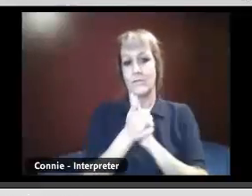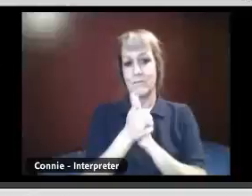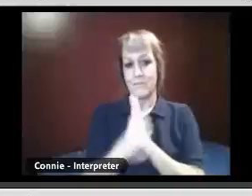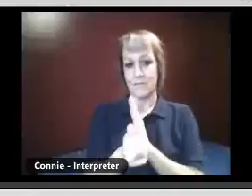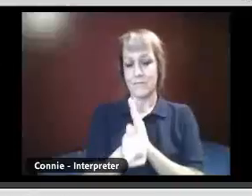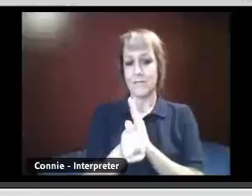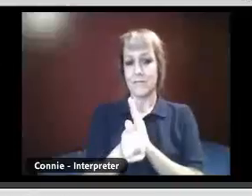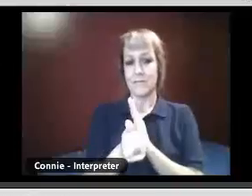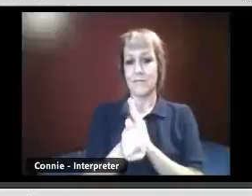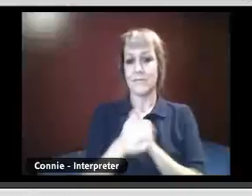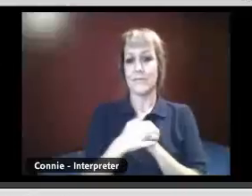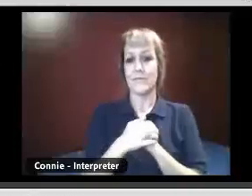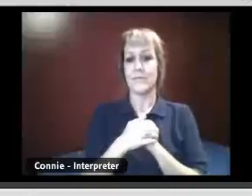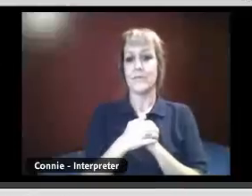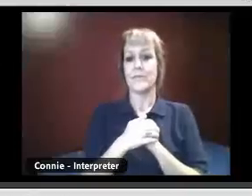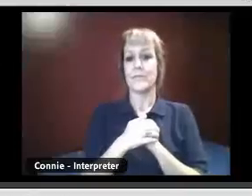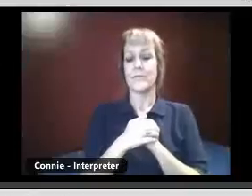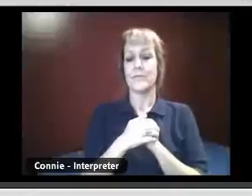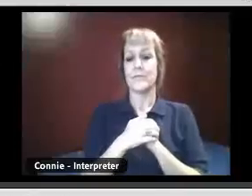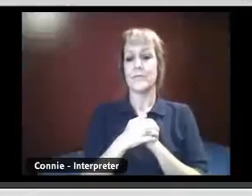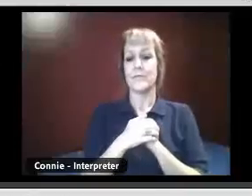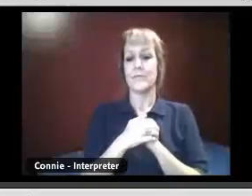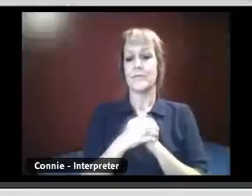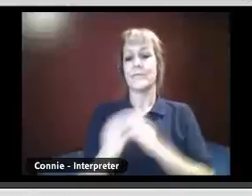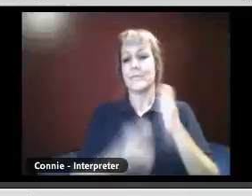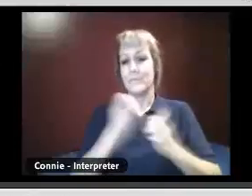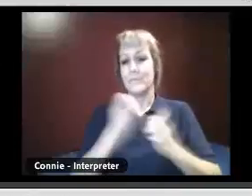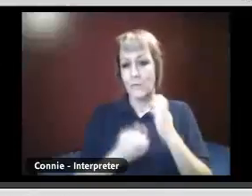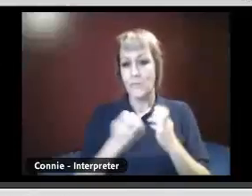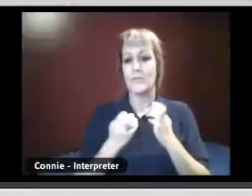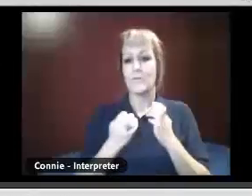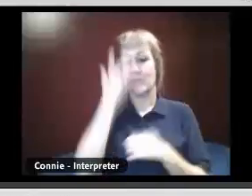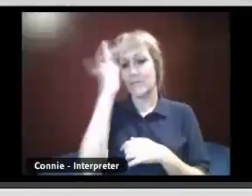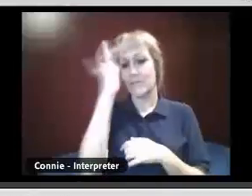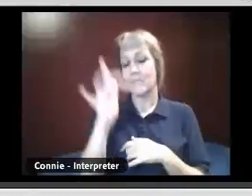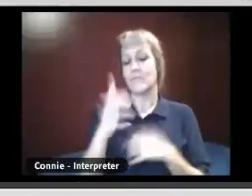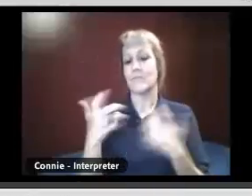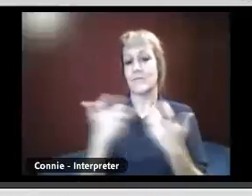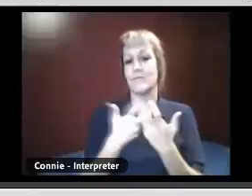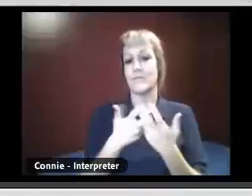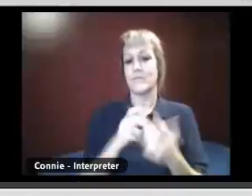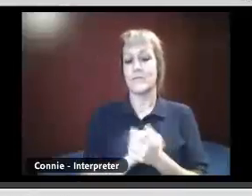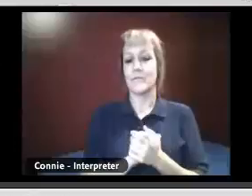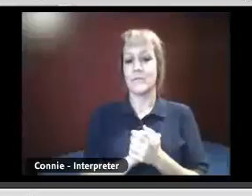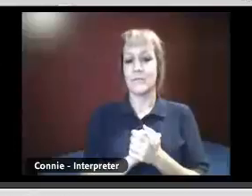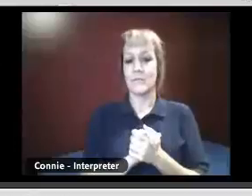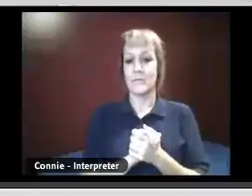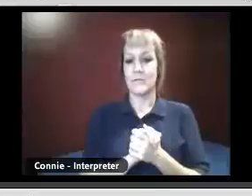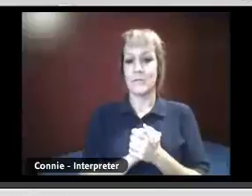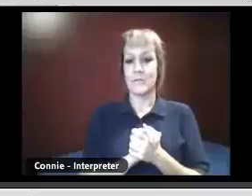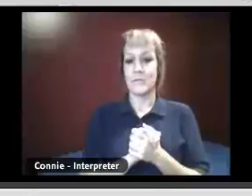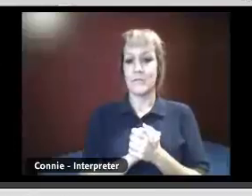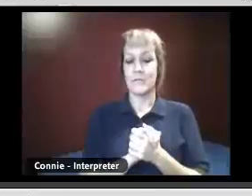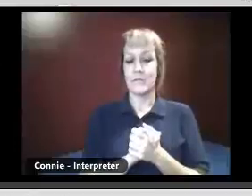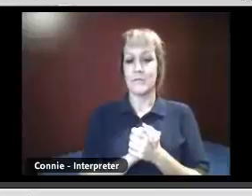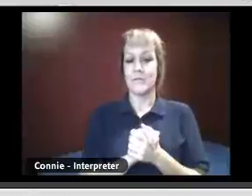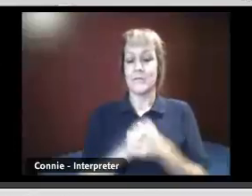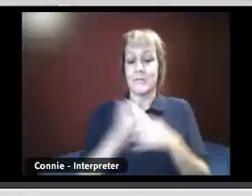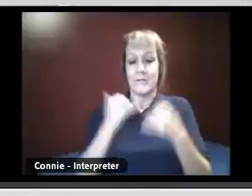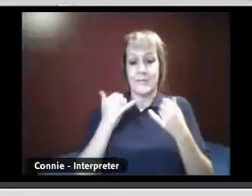go into acting with emotional intelligence. And so as we do this, we now